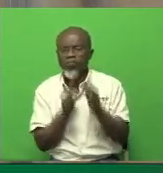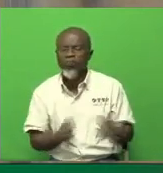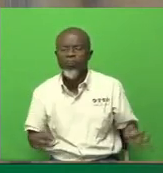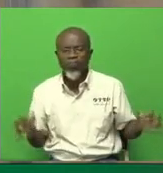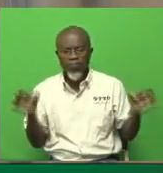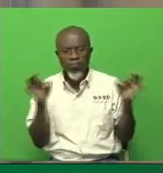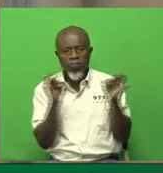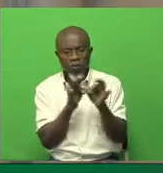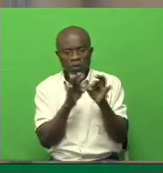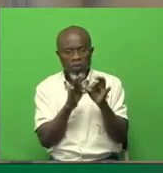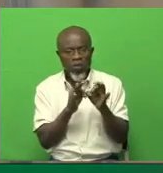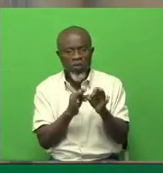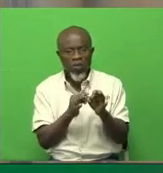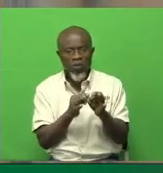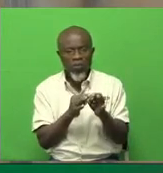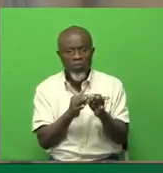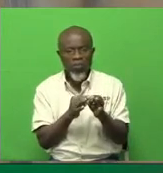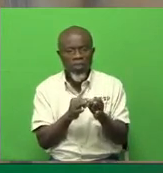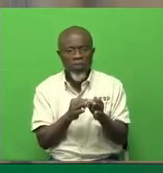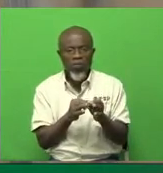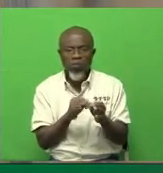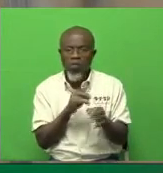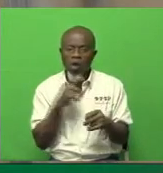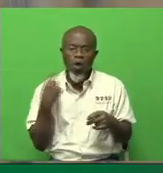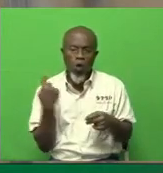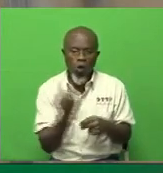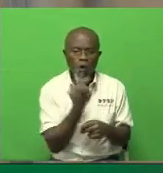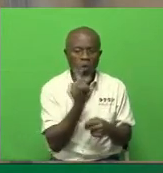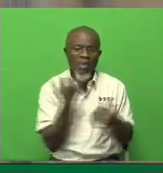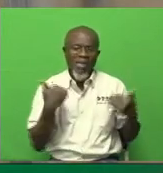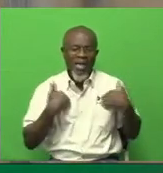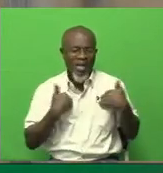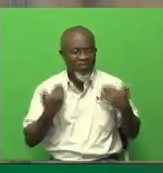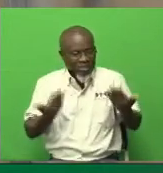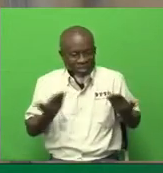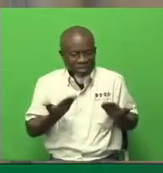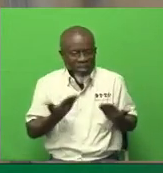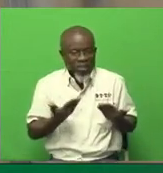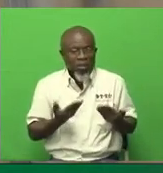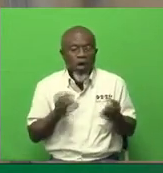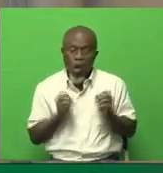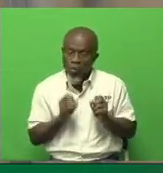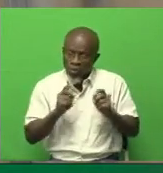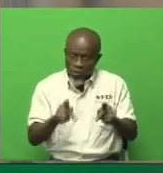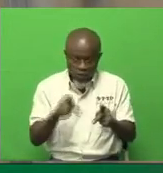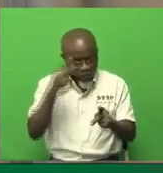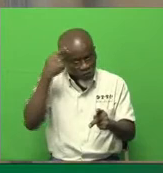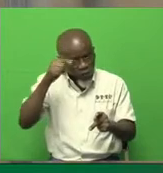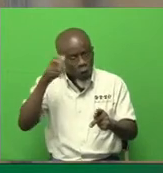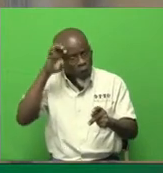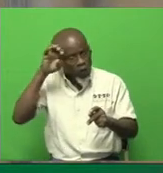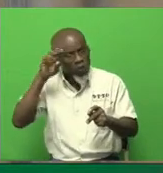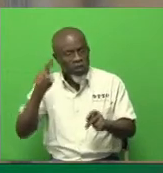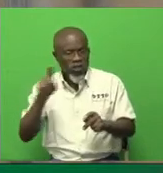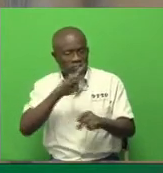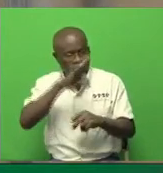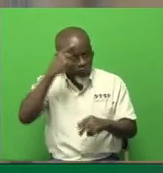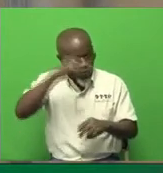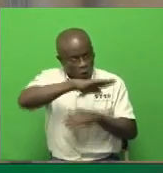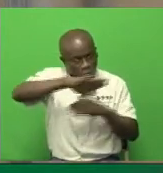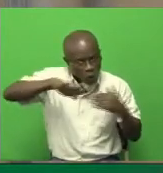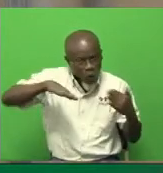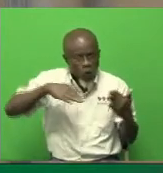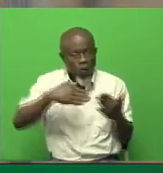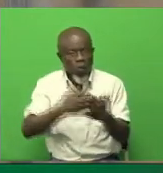been a legacy of the people's national movement opportunity to education for all